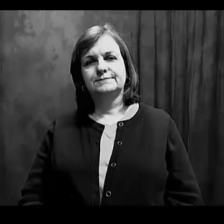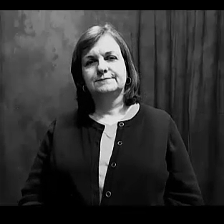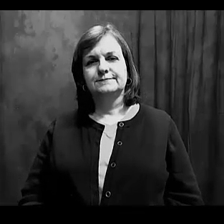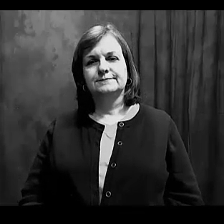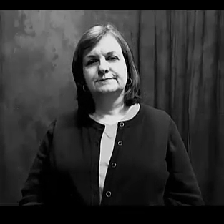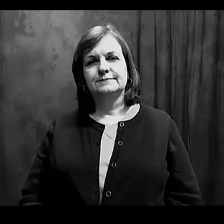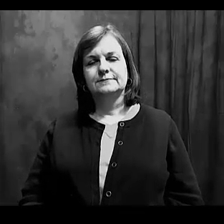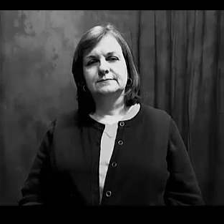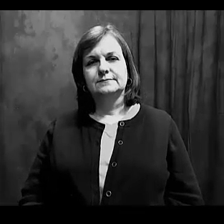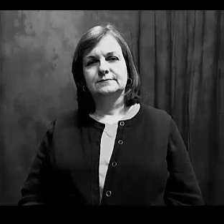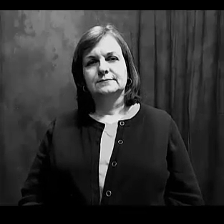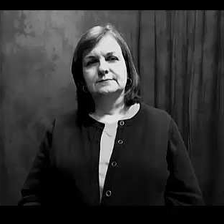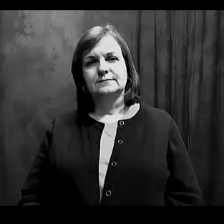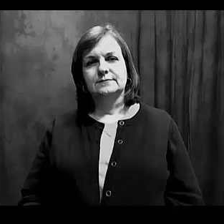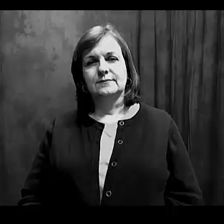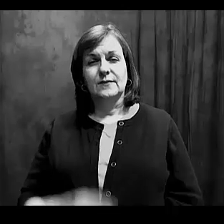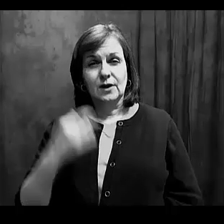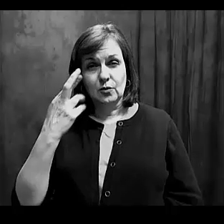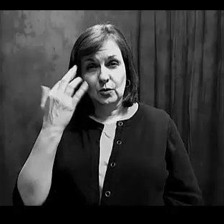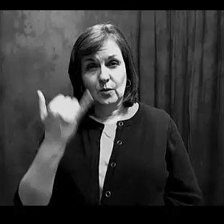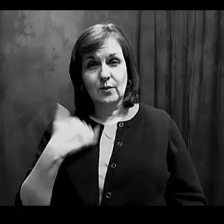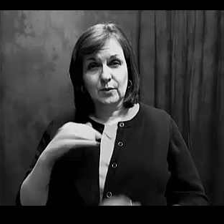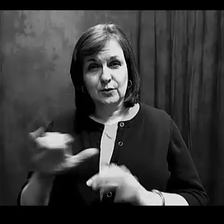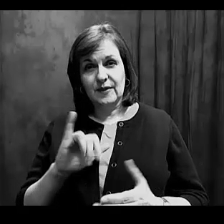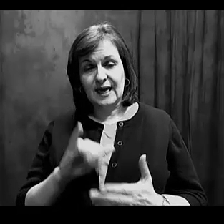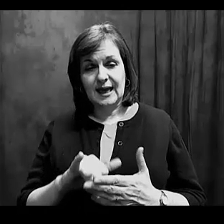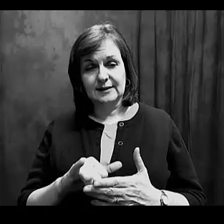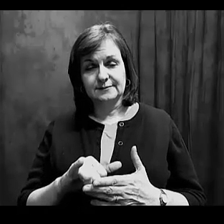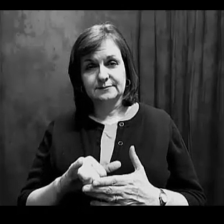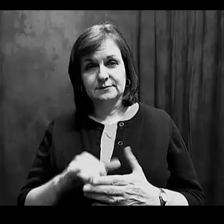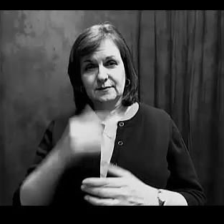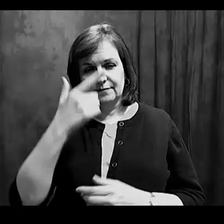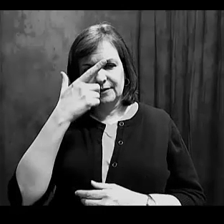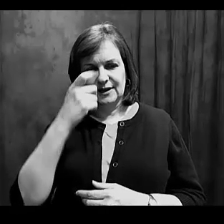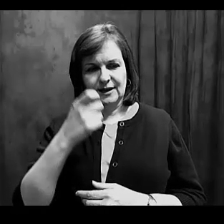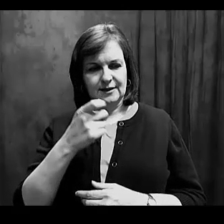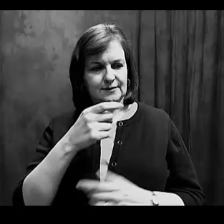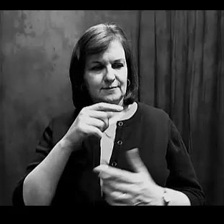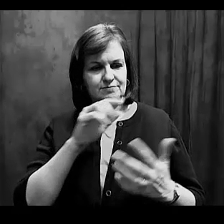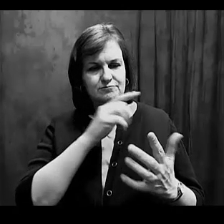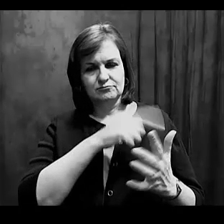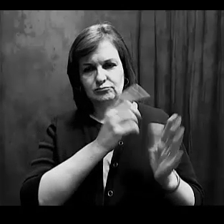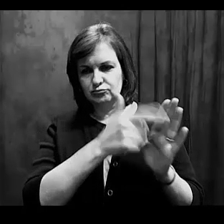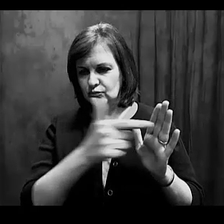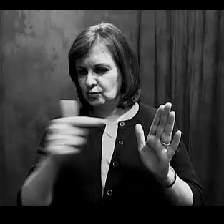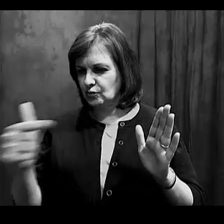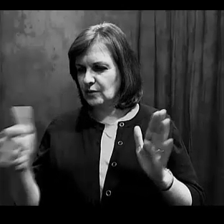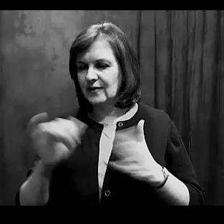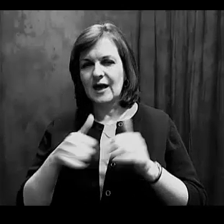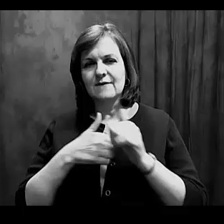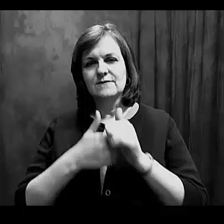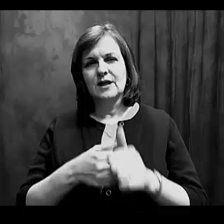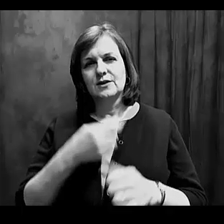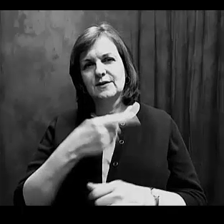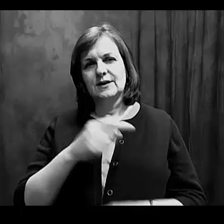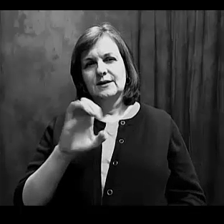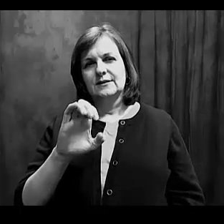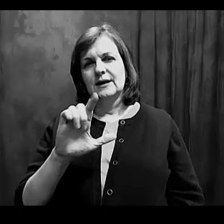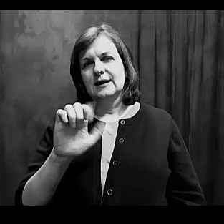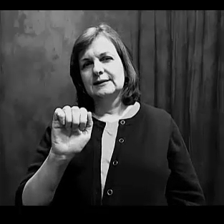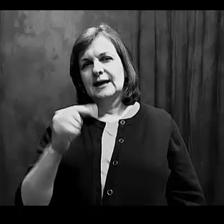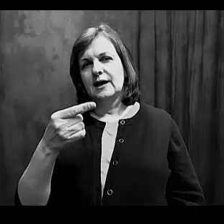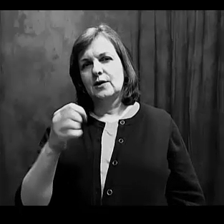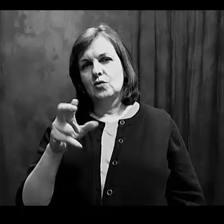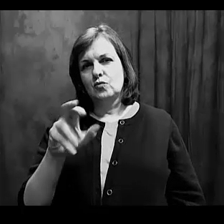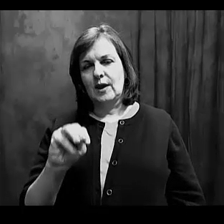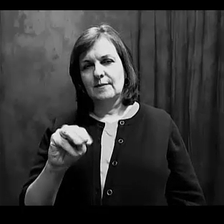our phylogeny here. And the reason we do that is because it's following the design of the cladogram. So we see